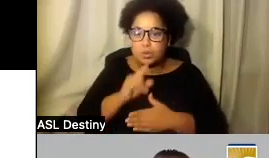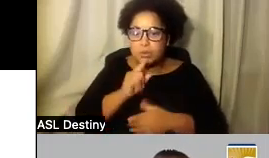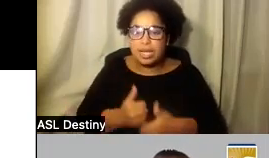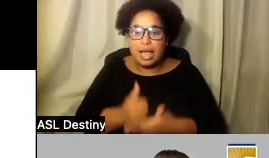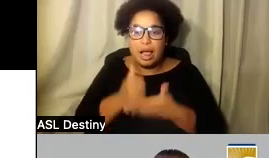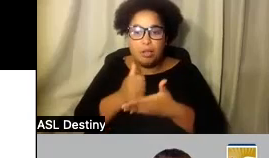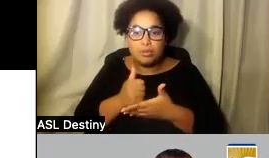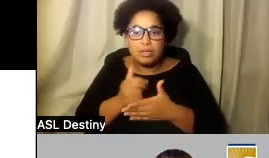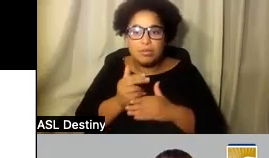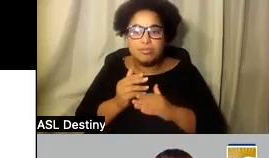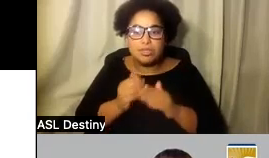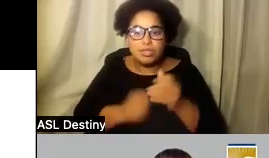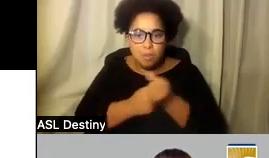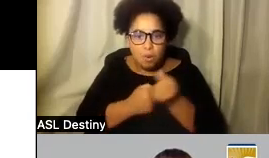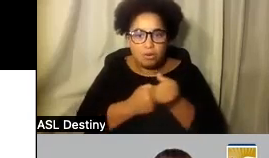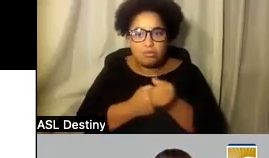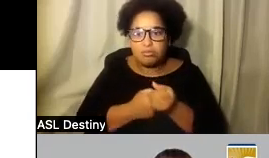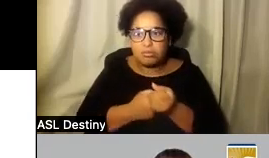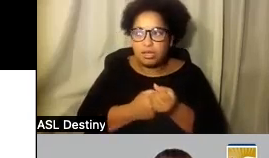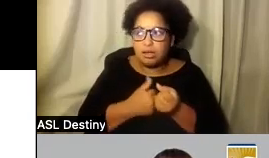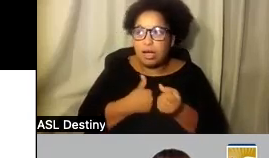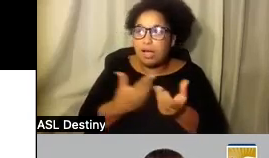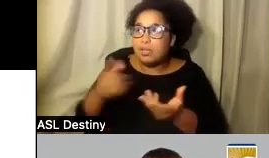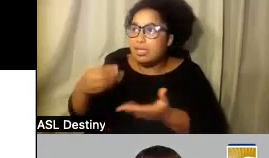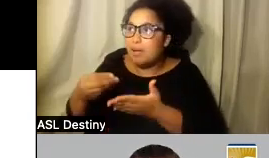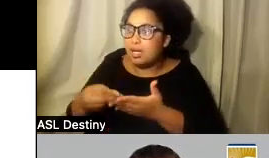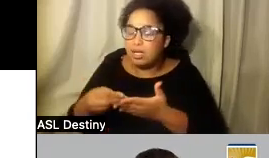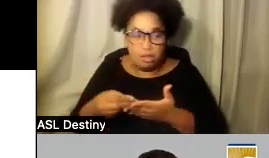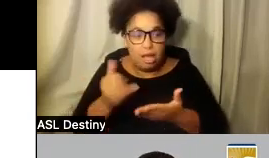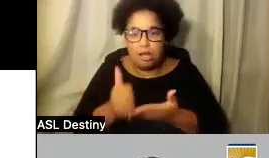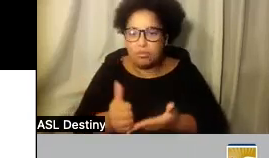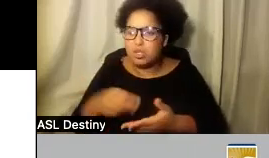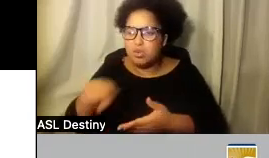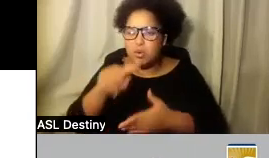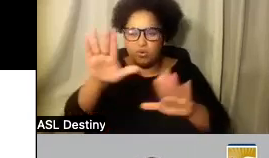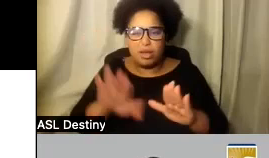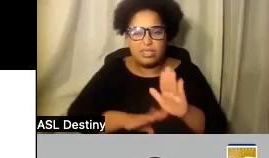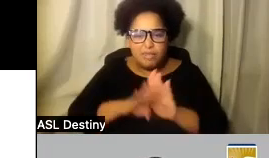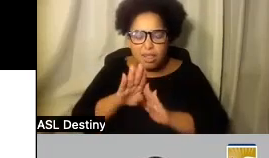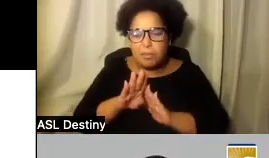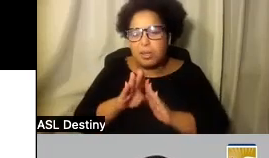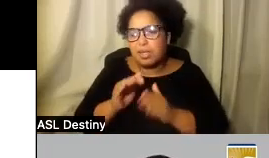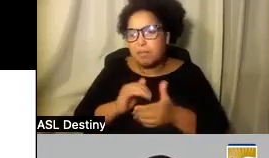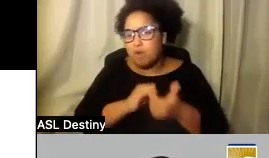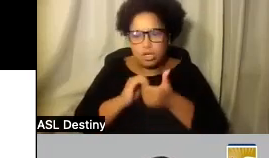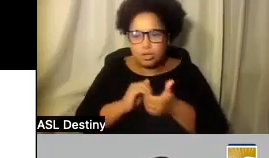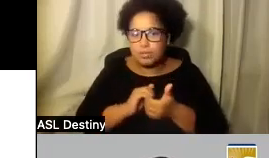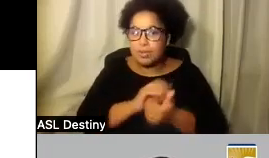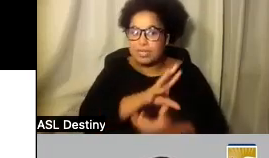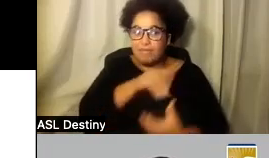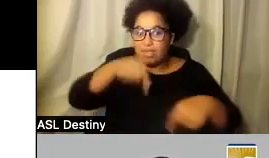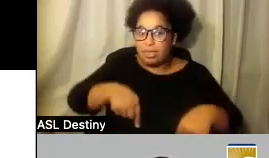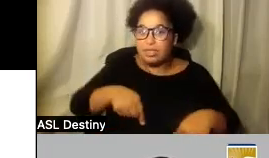your case for support on these. So you all are great at doing partnership and development, but that's a piece of this as well. So